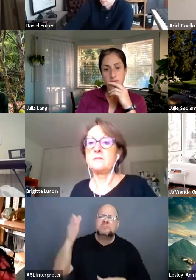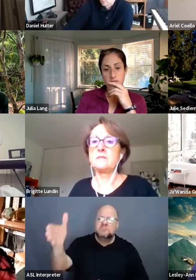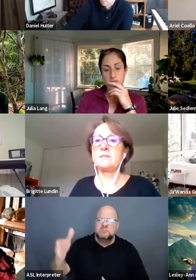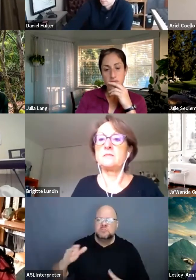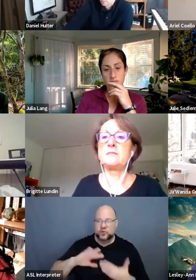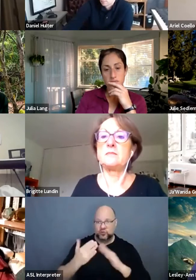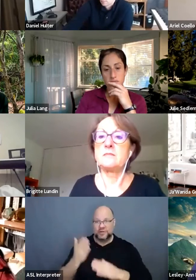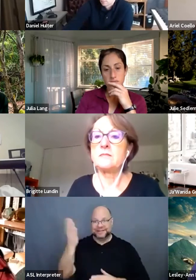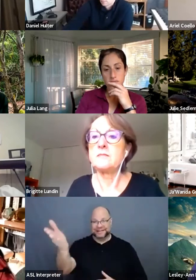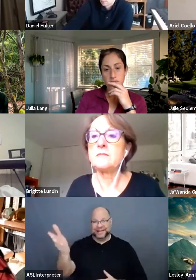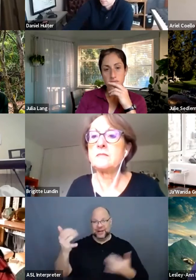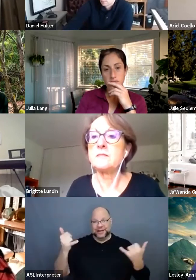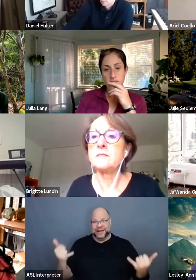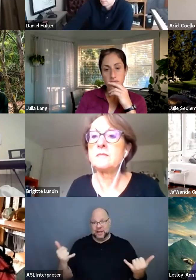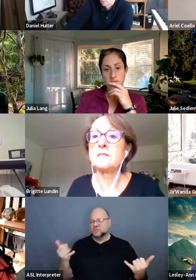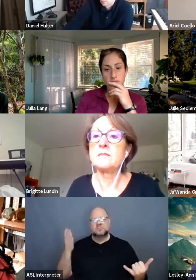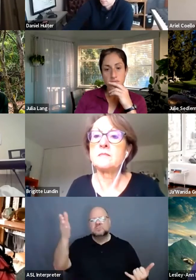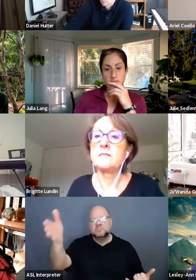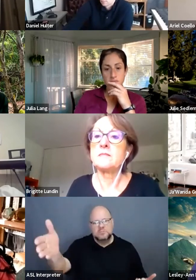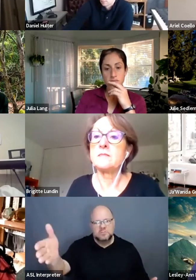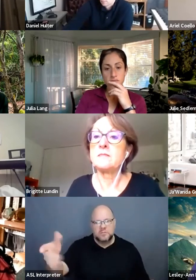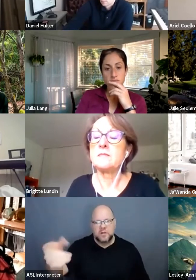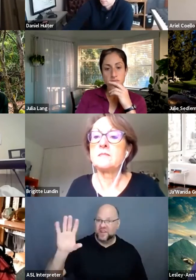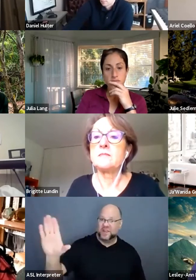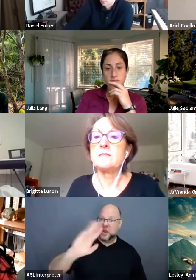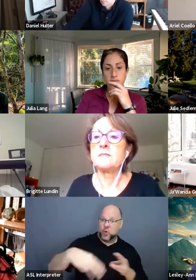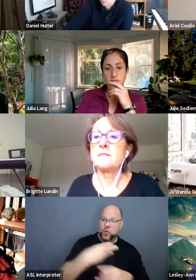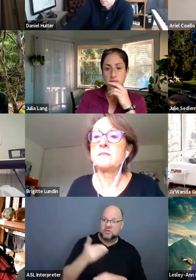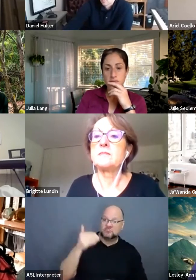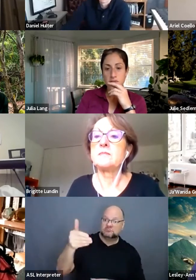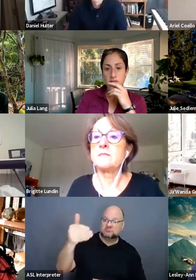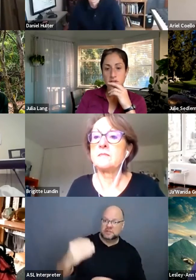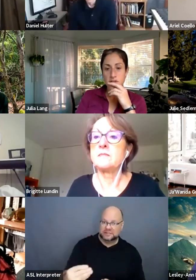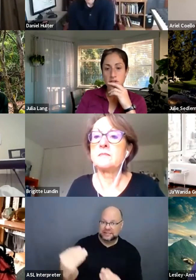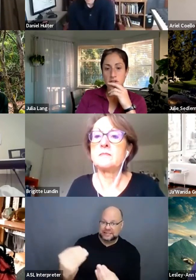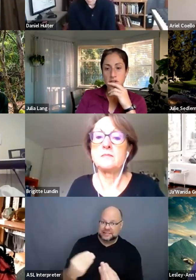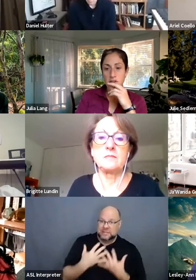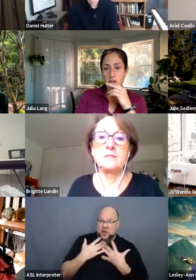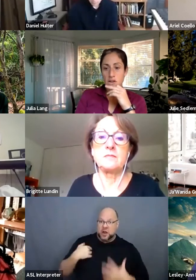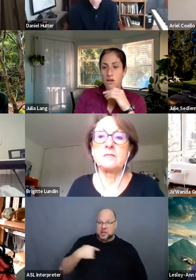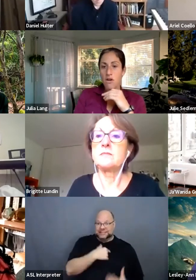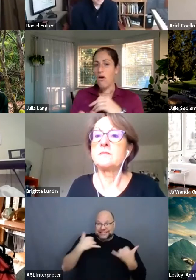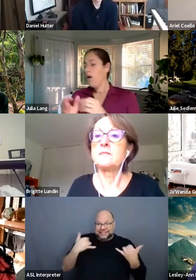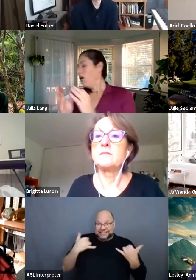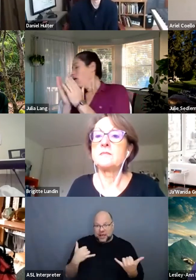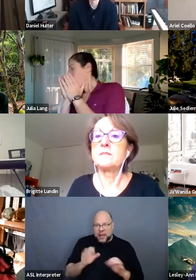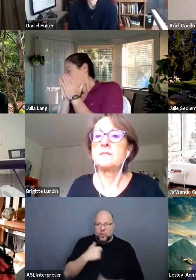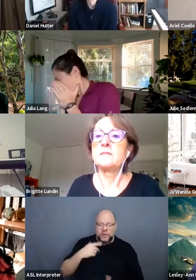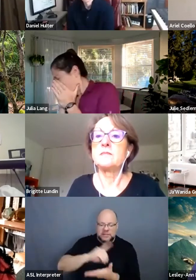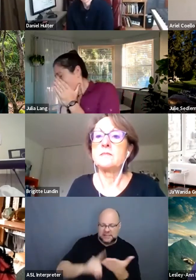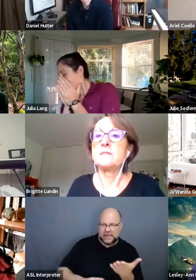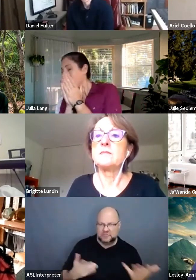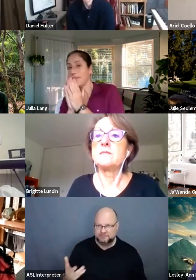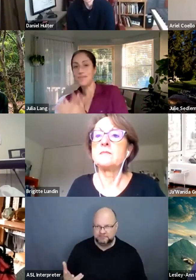that are present in their world, and how might they inspire us to think in our present day about how we design?